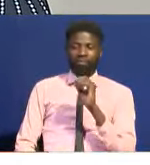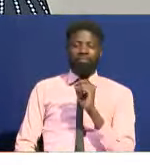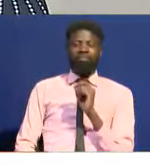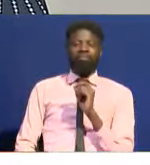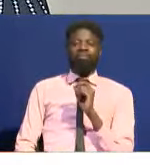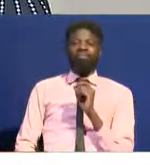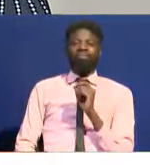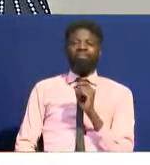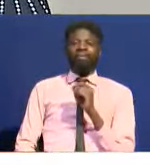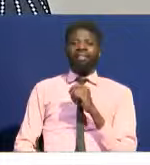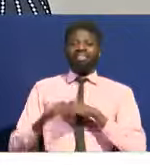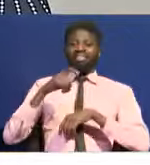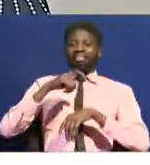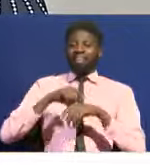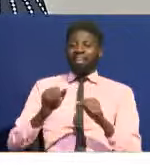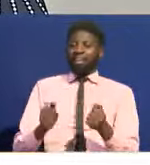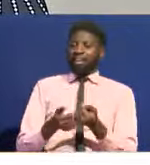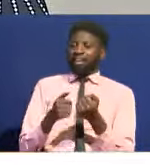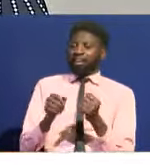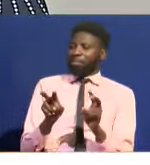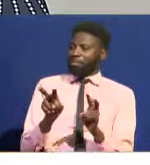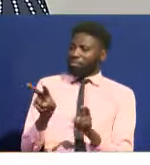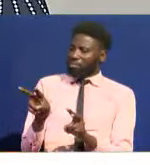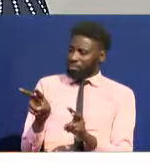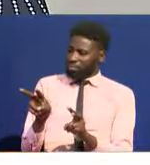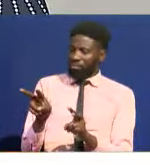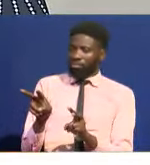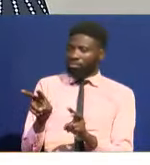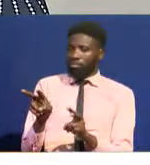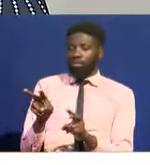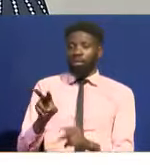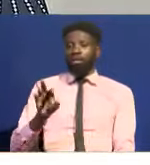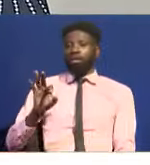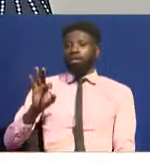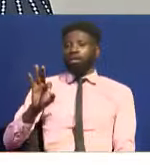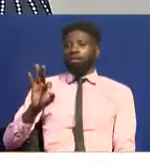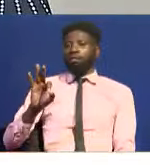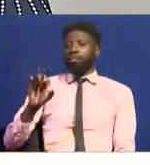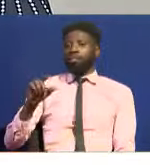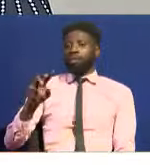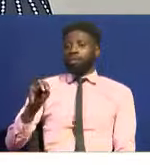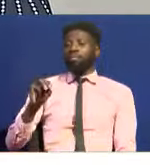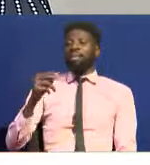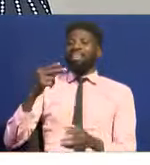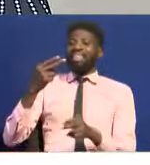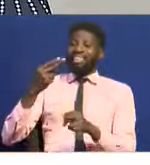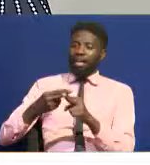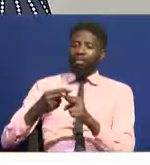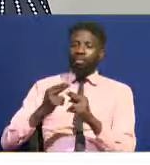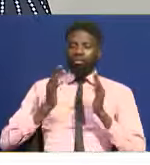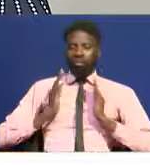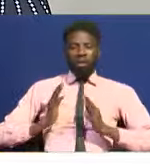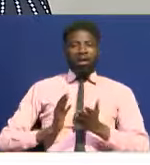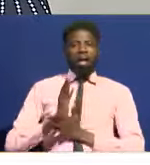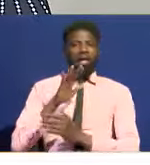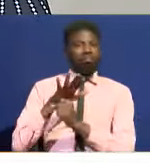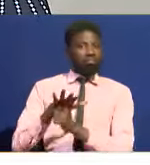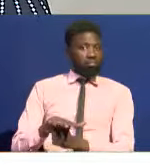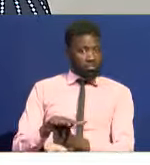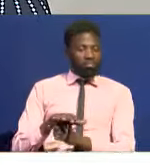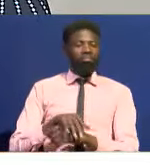was realized and taken as a human right violation in Kenya, and this board was put in place